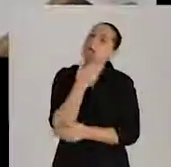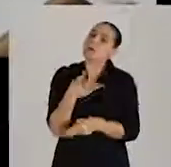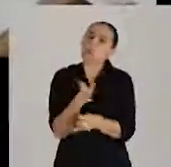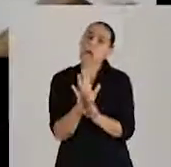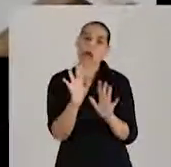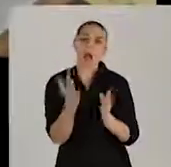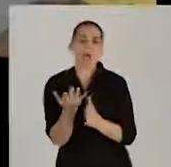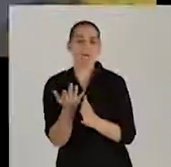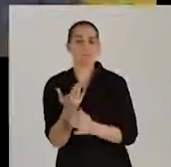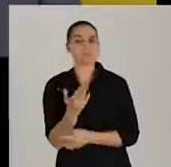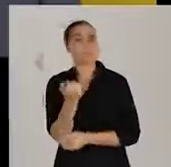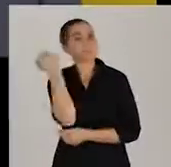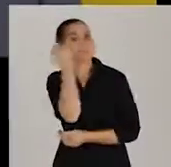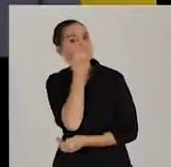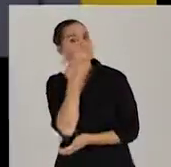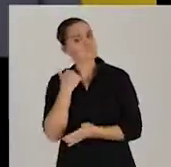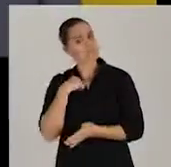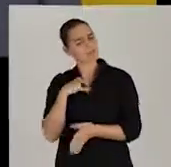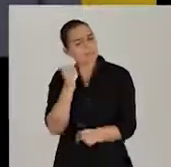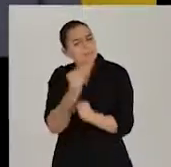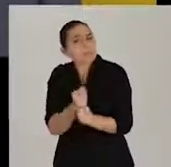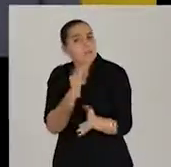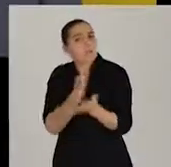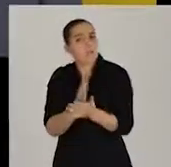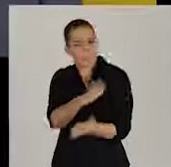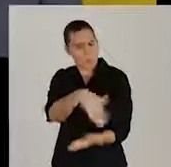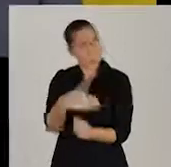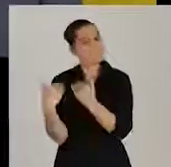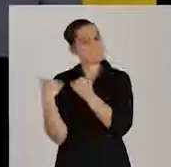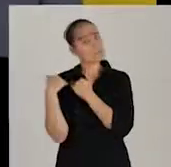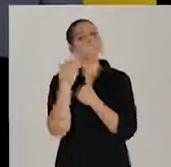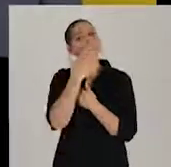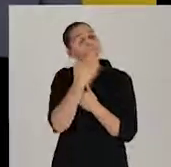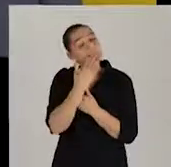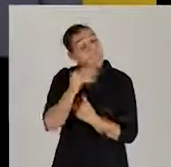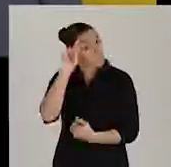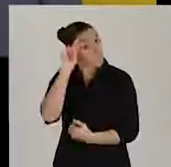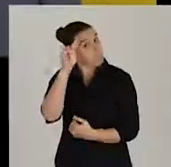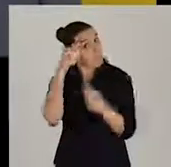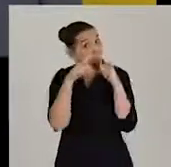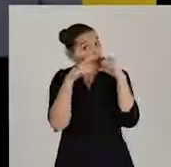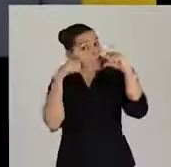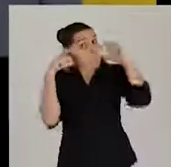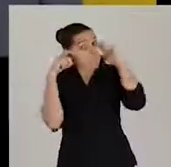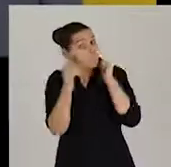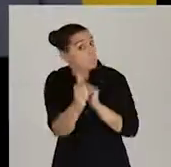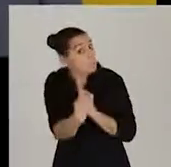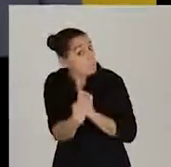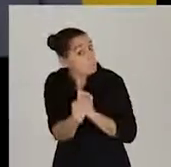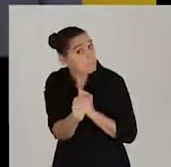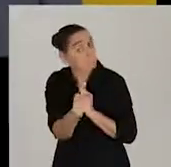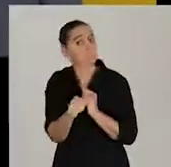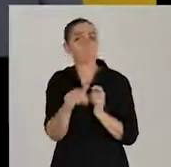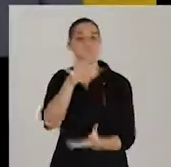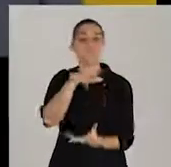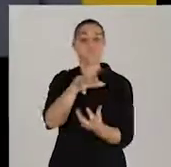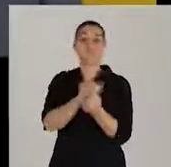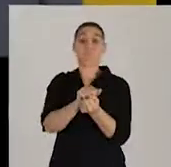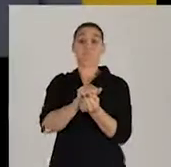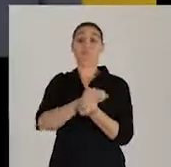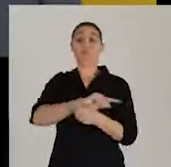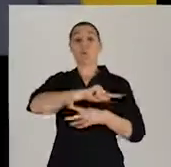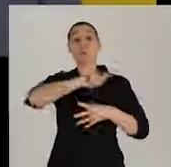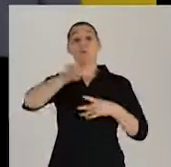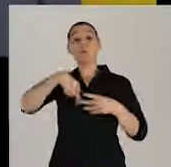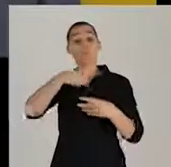minimize stigma. In summary, we've covered the basics of TB infection control, including how